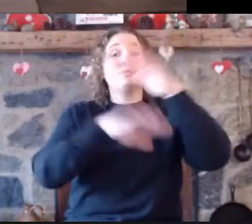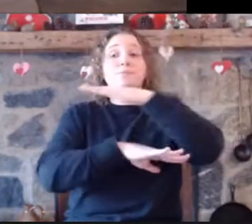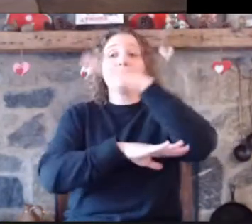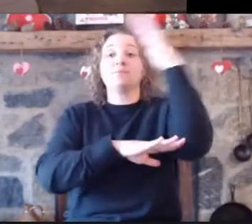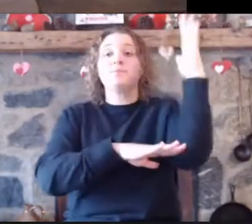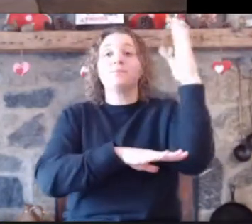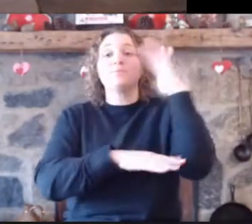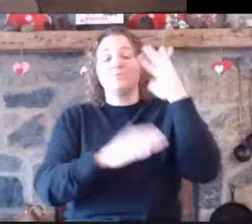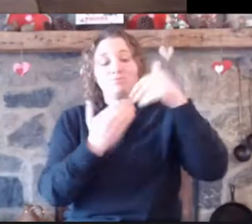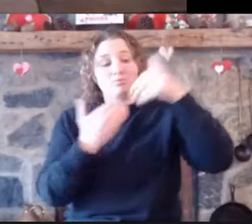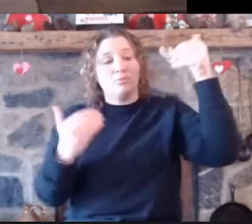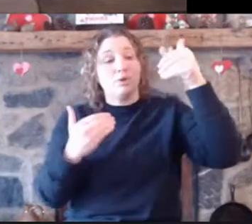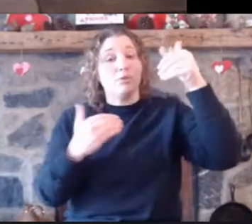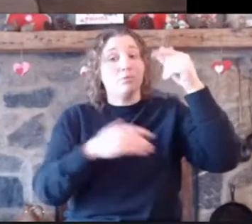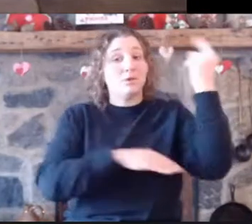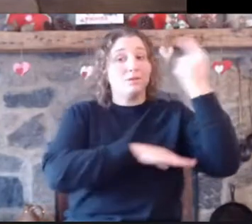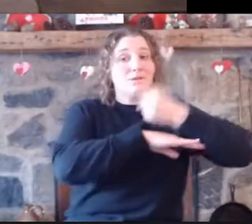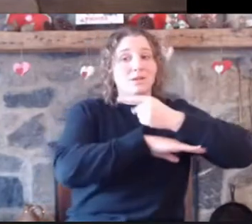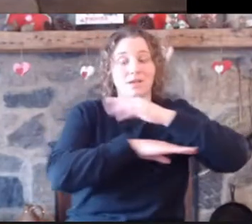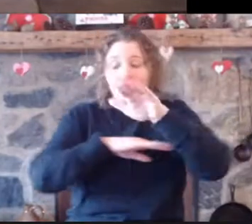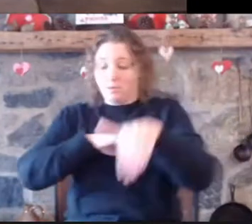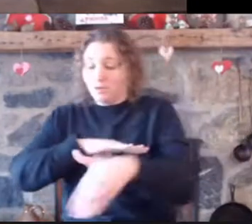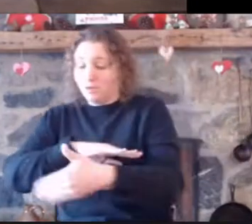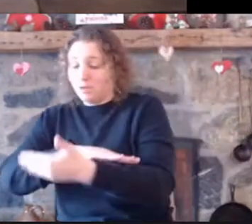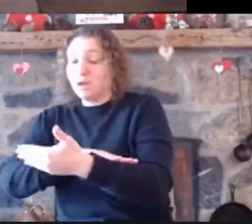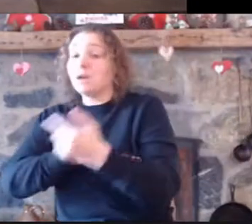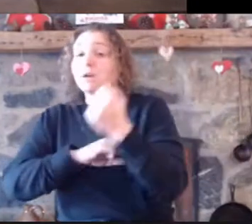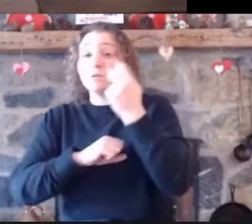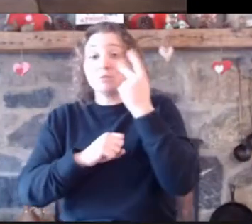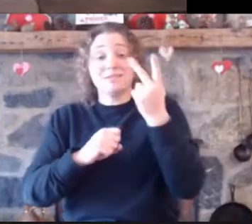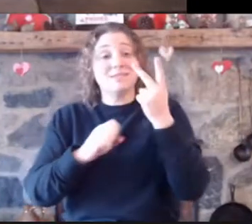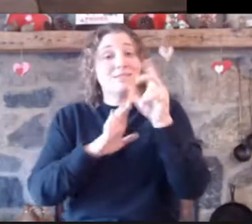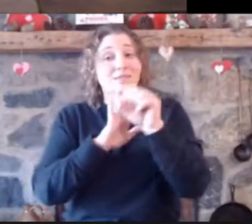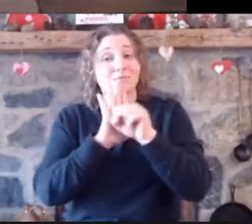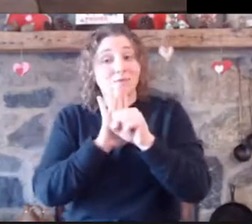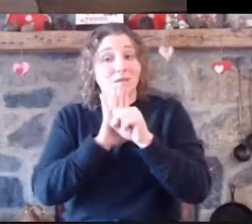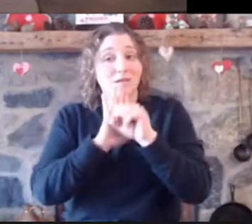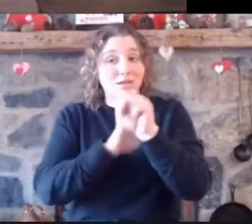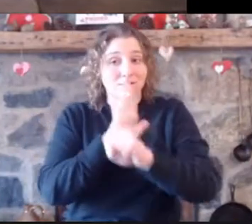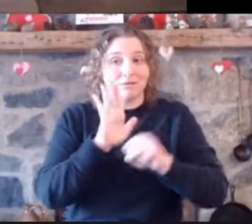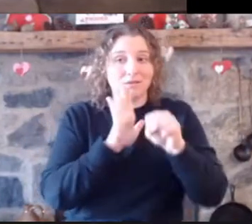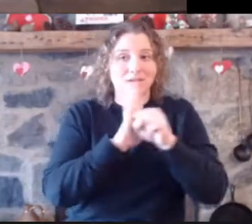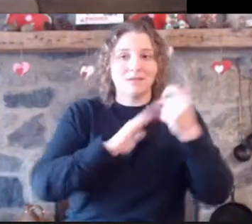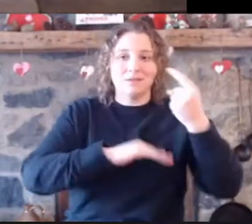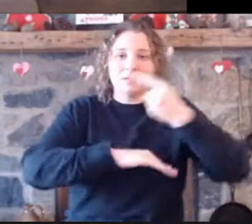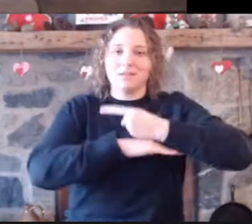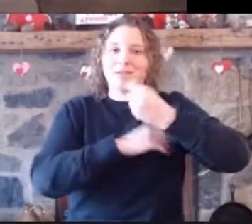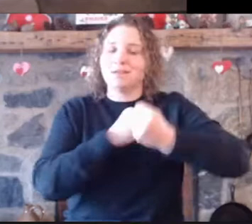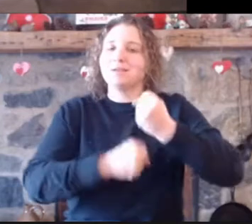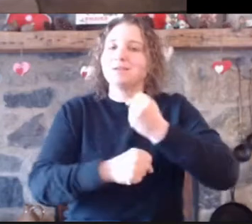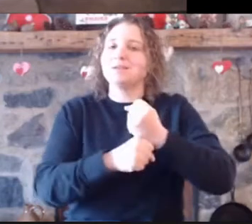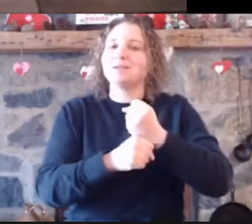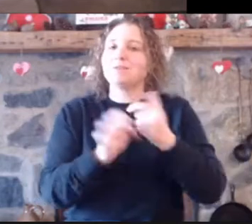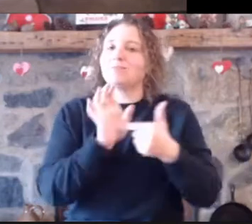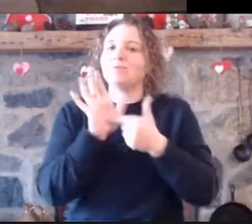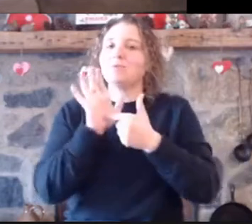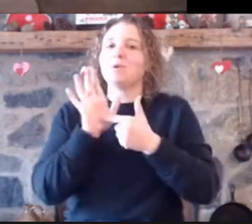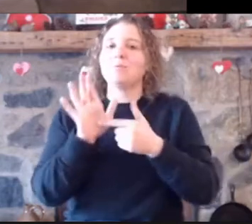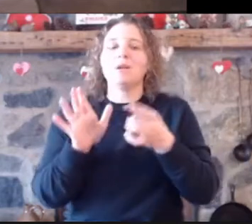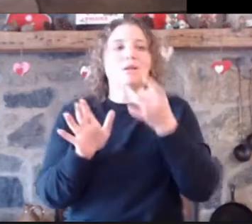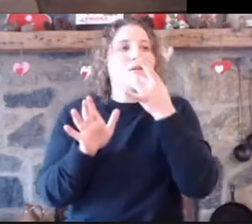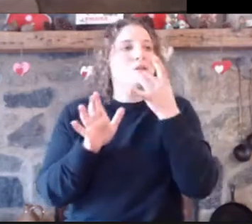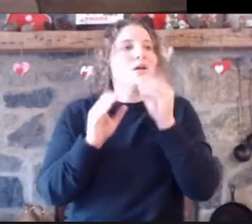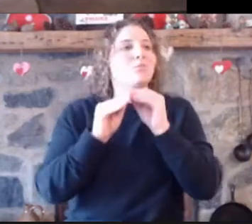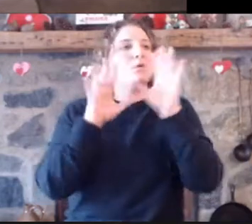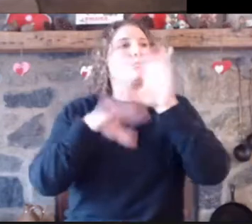and let them be for signs and for seasons and for days and for years. And let them be for lights in the firmament